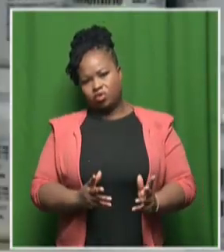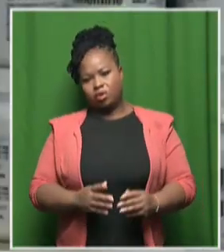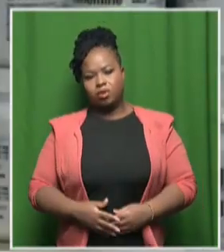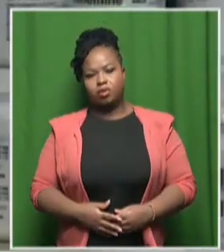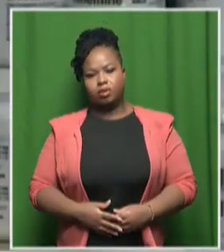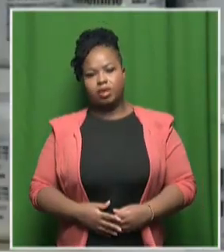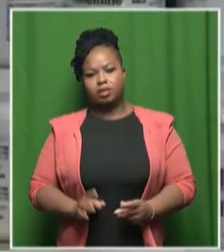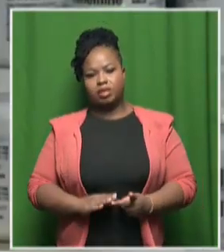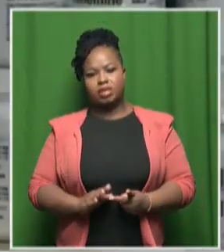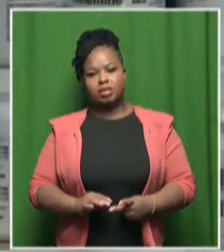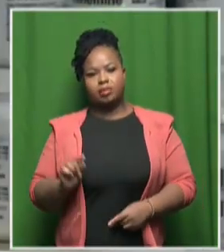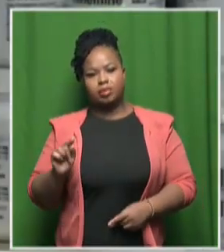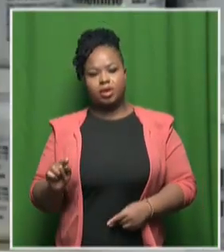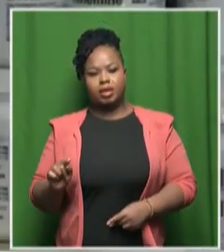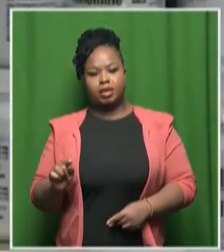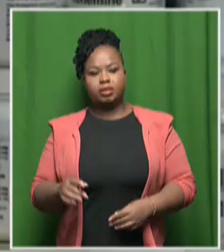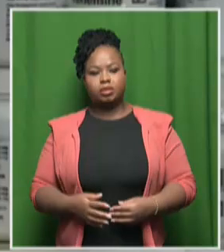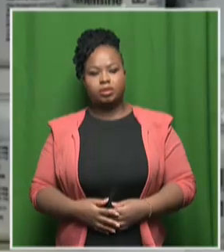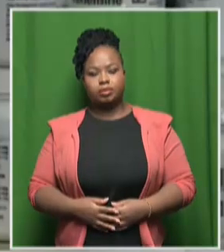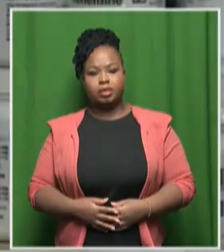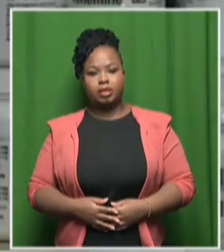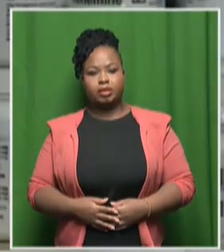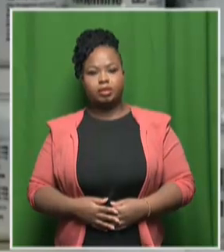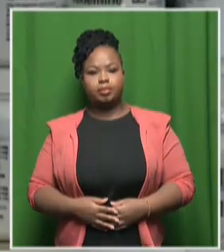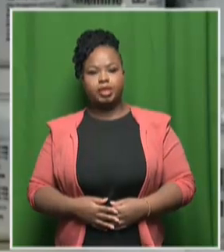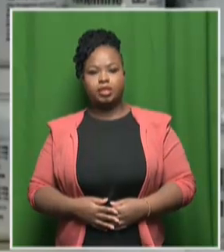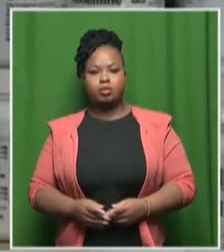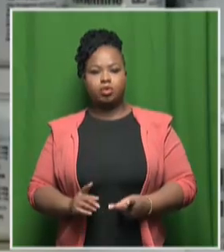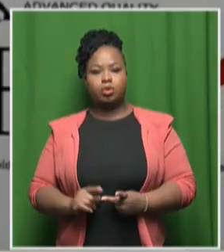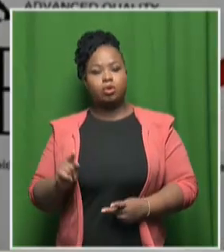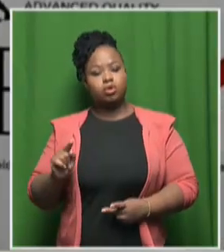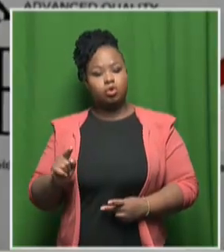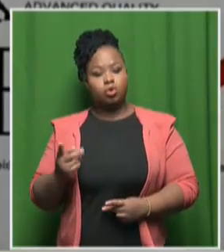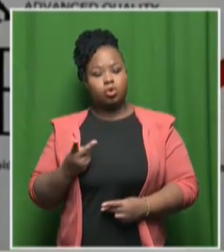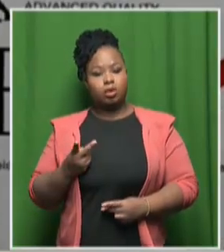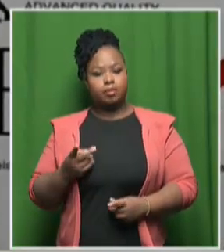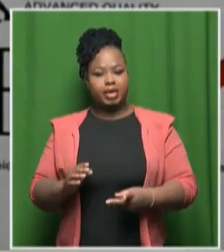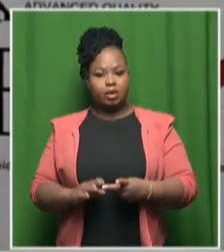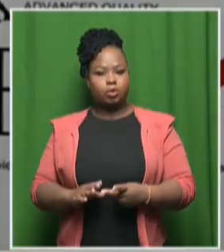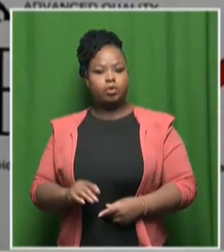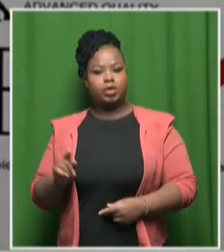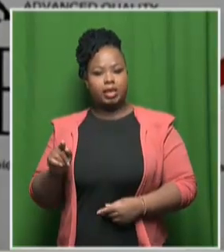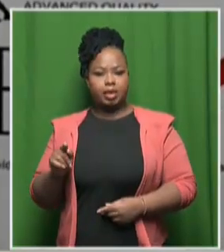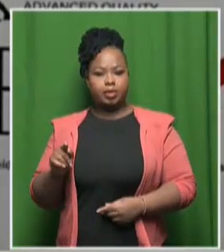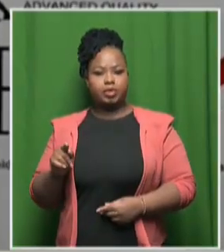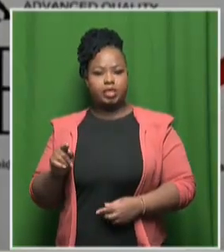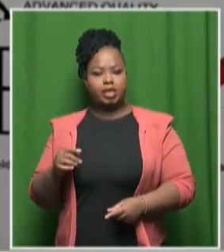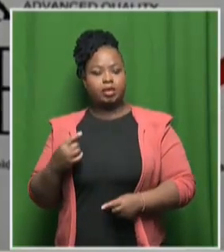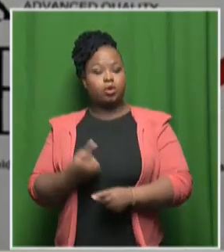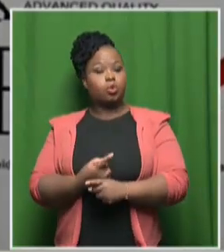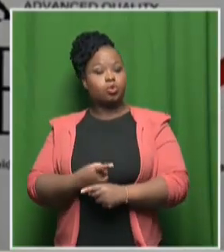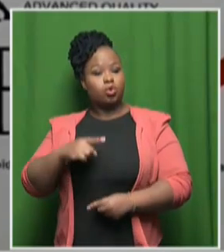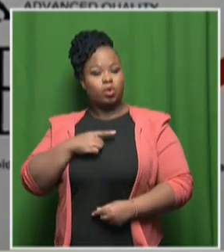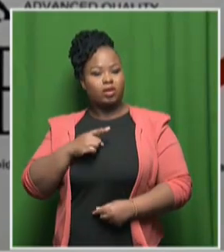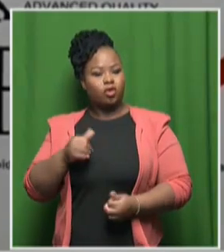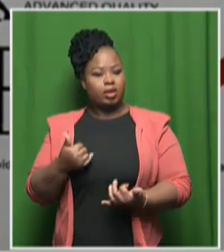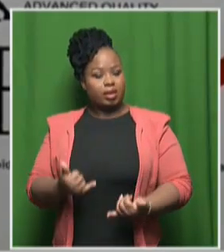you ensure that the patient's access to 6-month dispensing now doesn't sort of depend on their